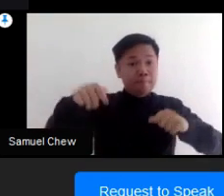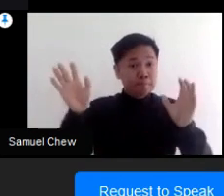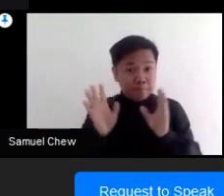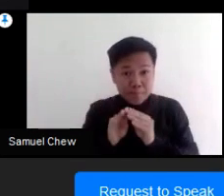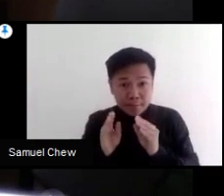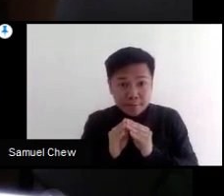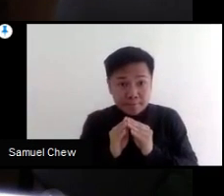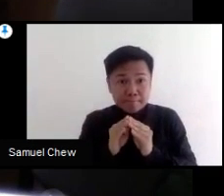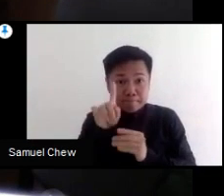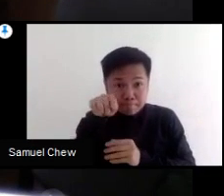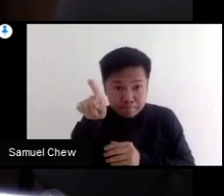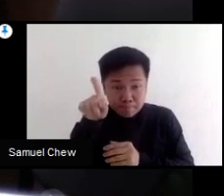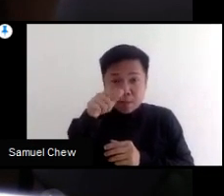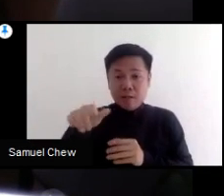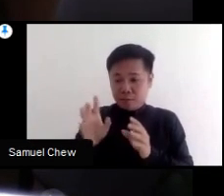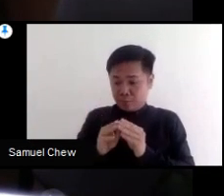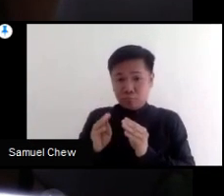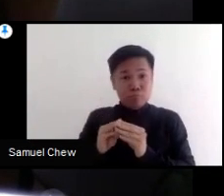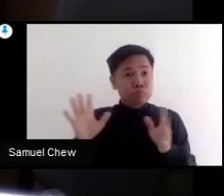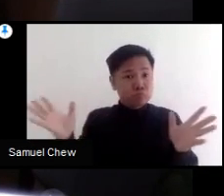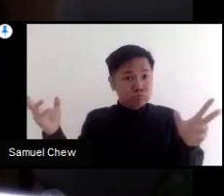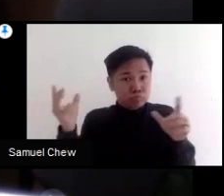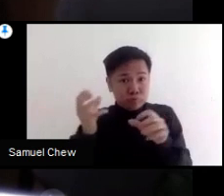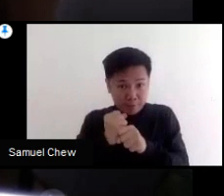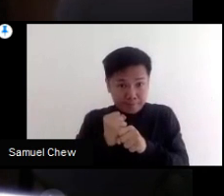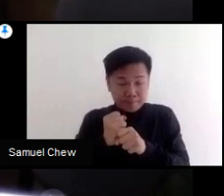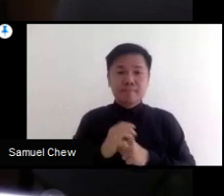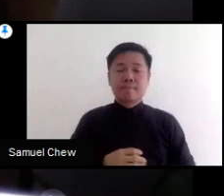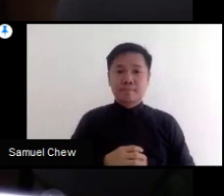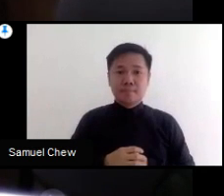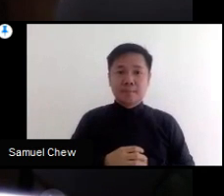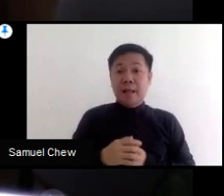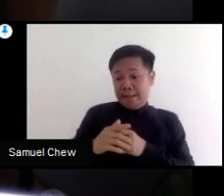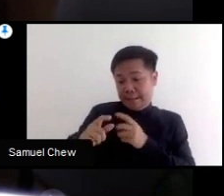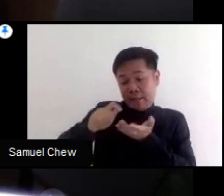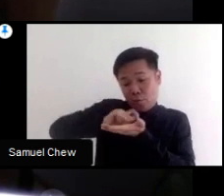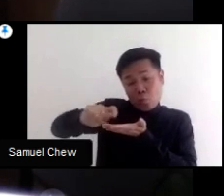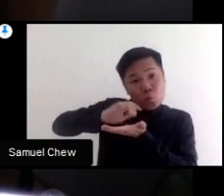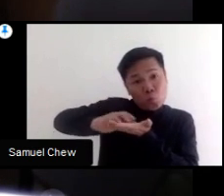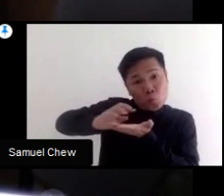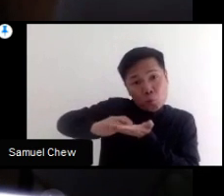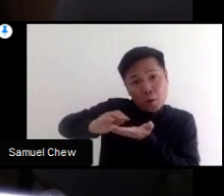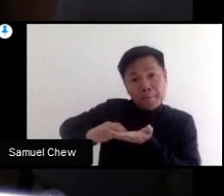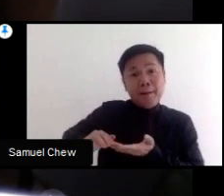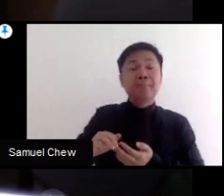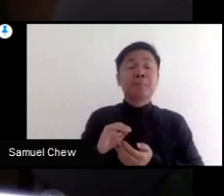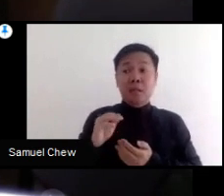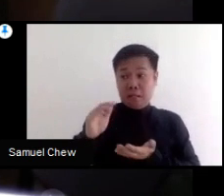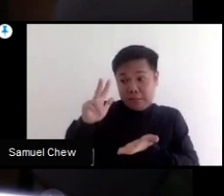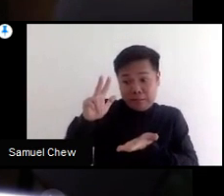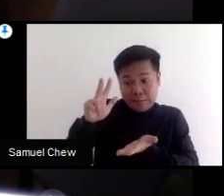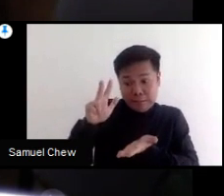to discuss the report and the chair summary as well. Yes. The report, the chair summary is what is going to be adopted is the